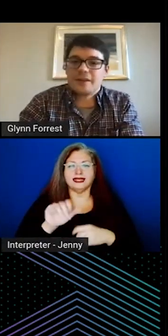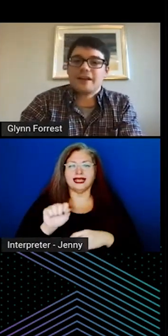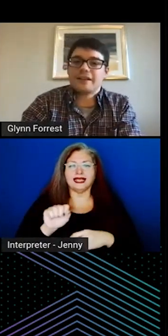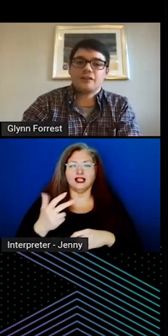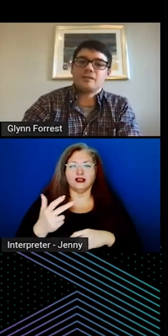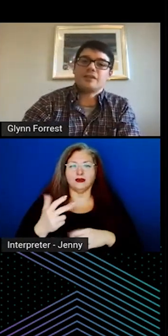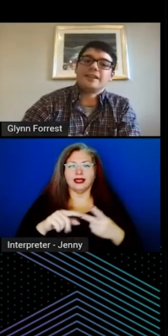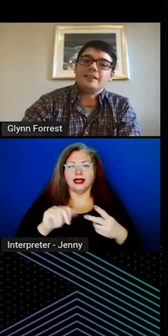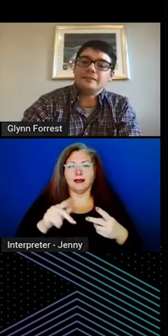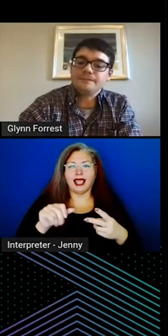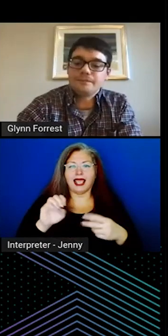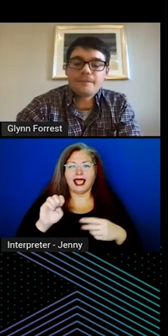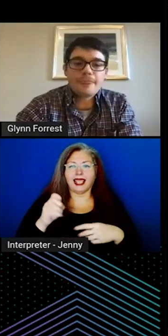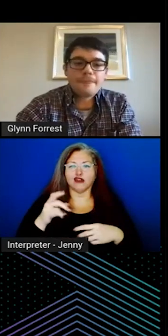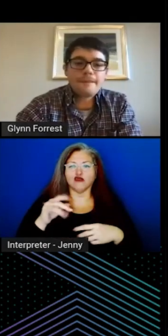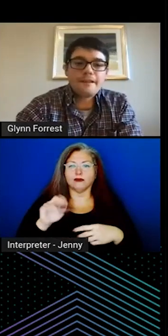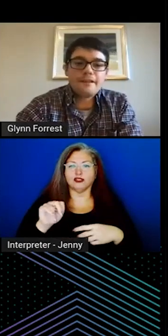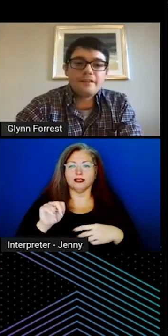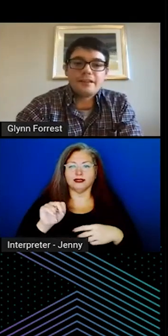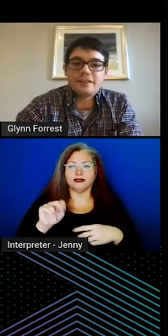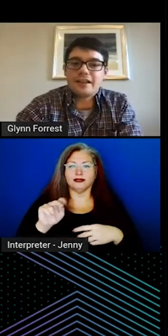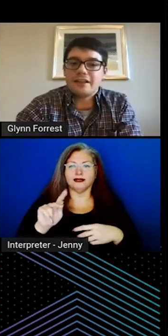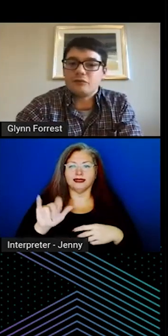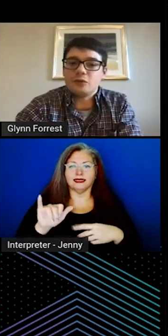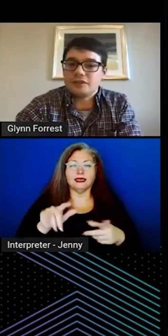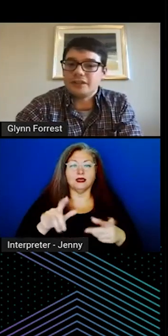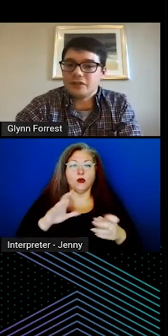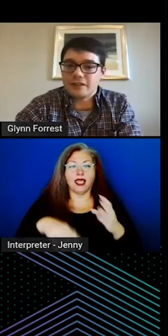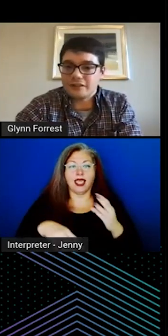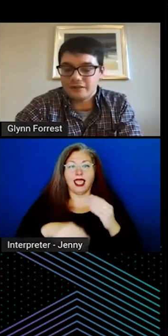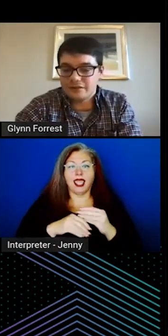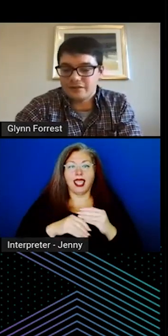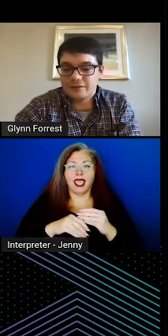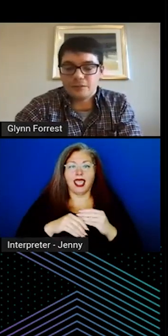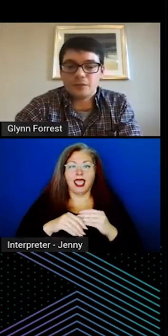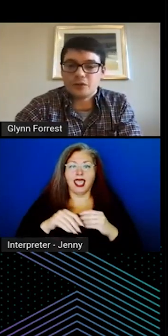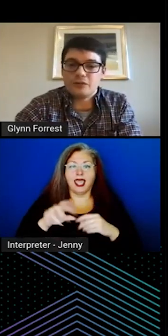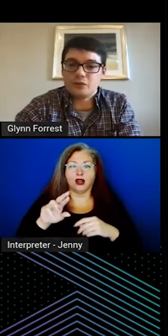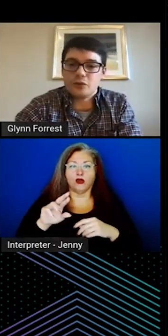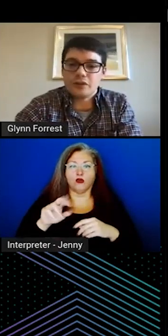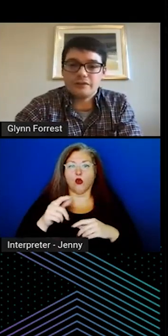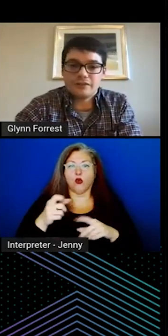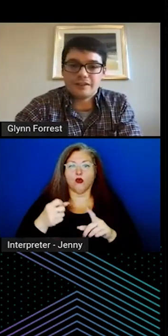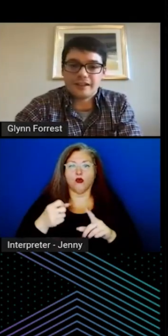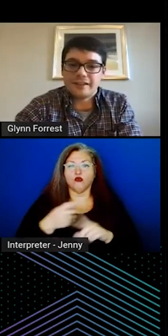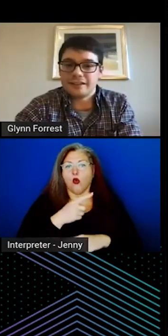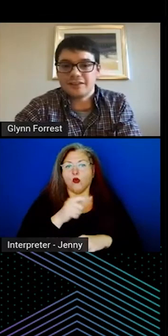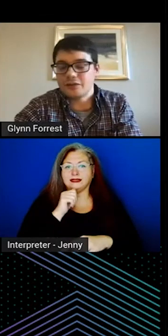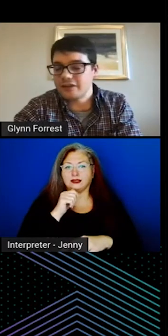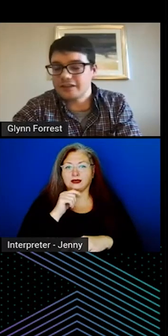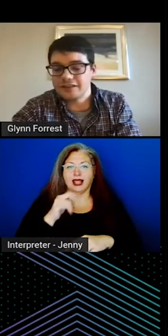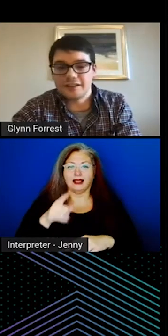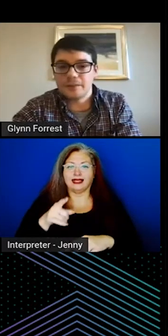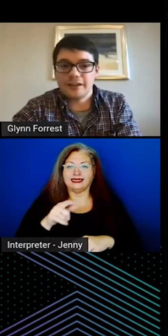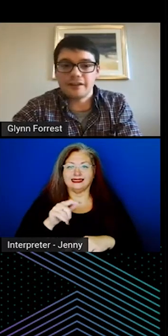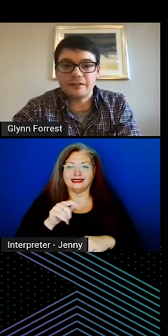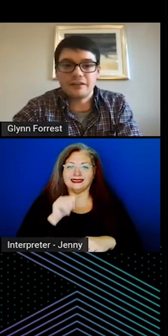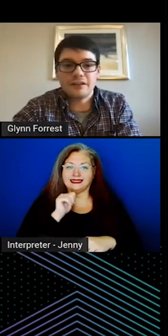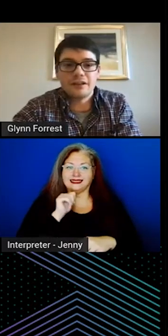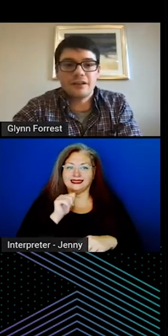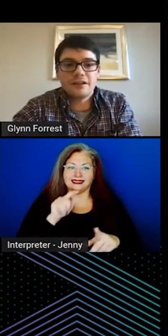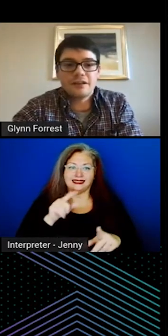as API and encryption key. Let's add a rogue secret. Bob's gone rogue, and he's added in a secret that doesn't need to be